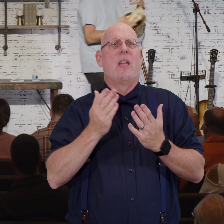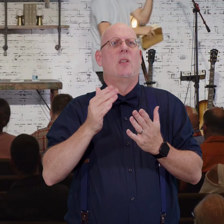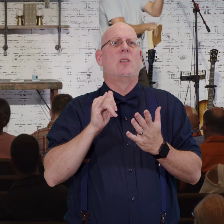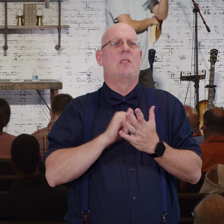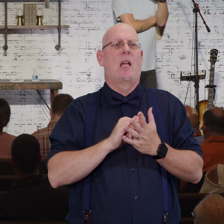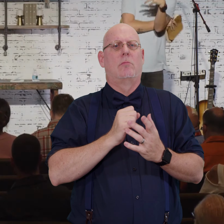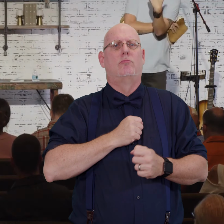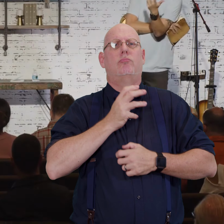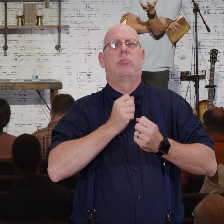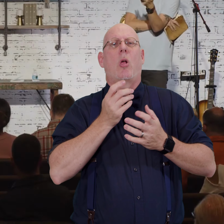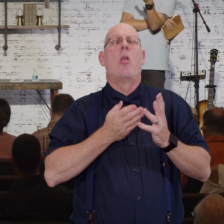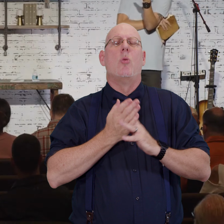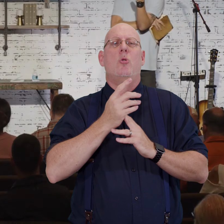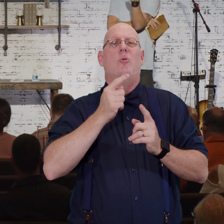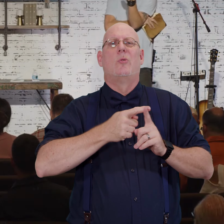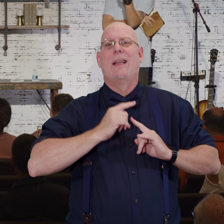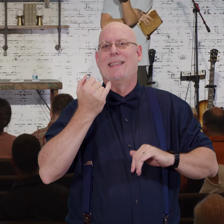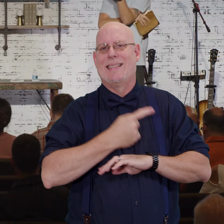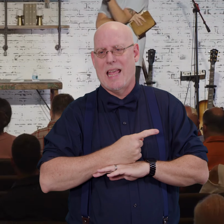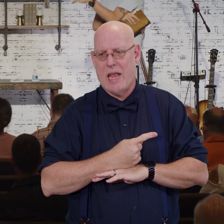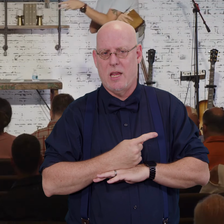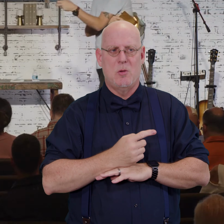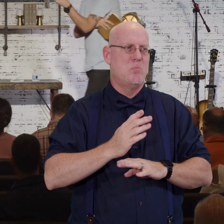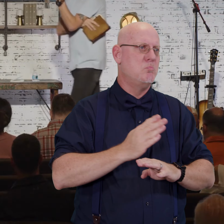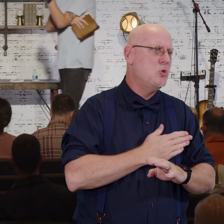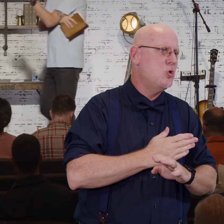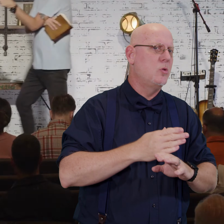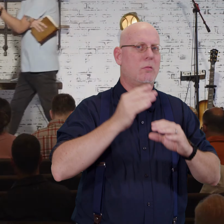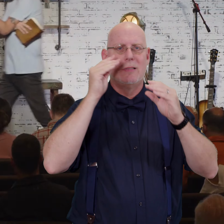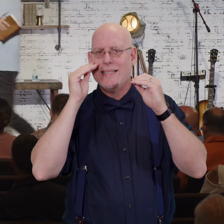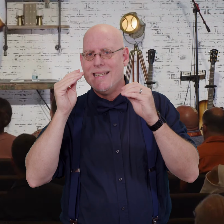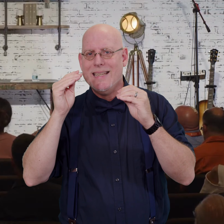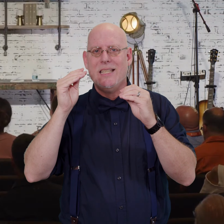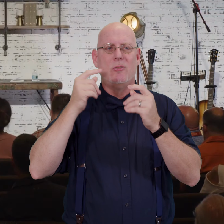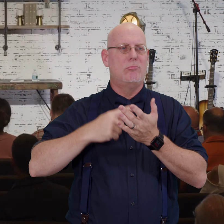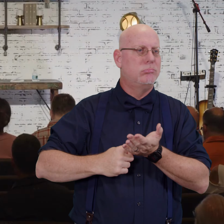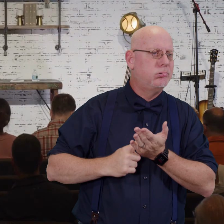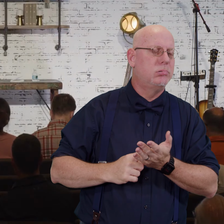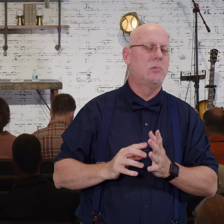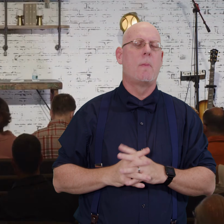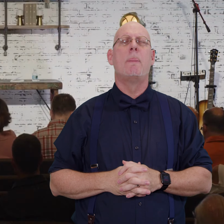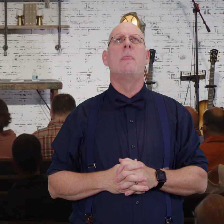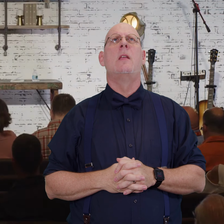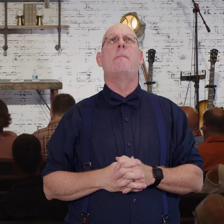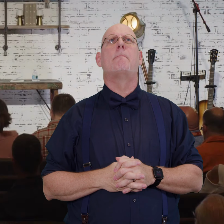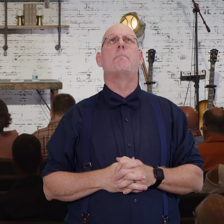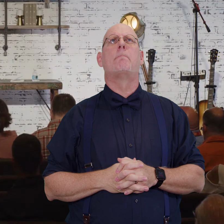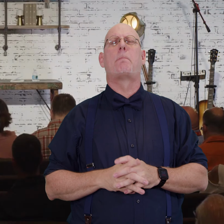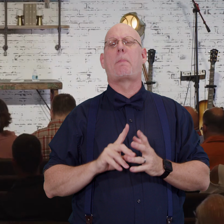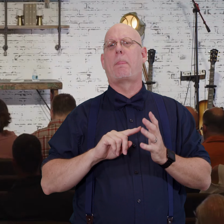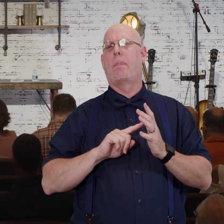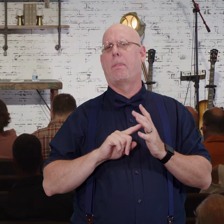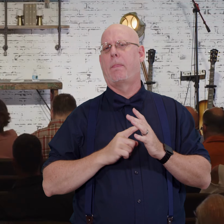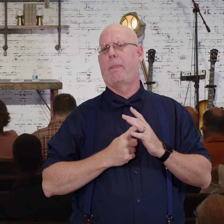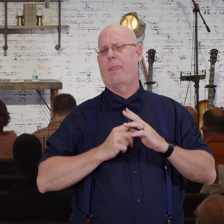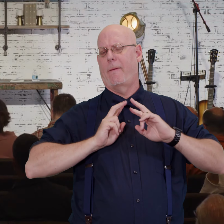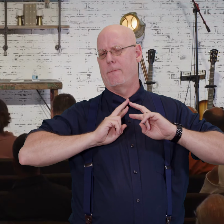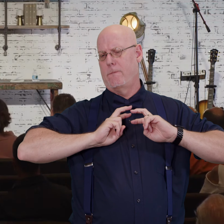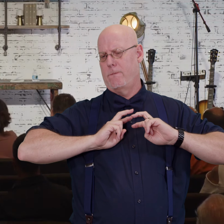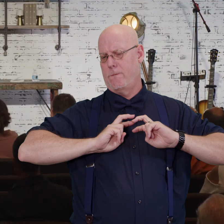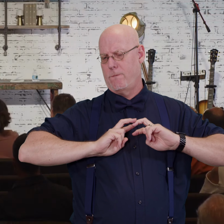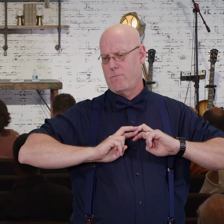that are being regurgitated throughout Christianity today, whether in music form or in teaching form or in discussions. And they would begin to pick that apart